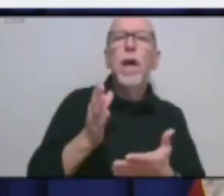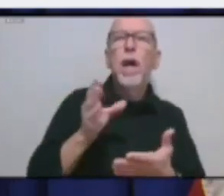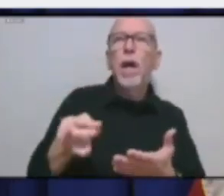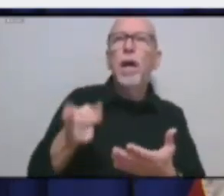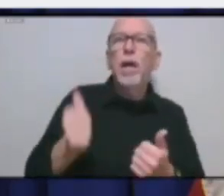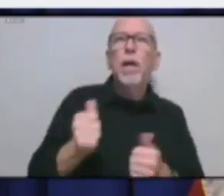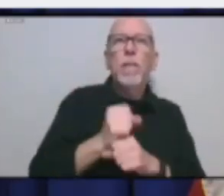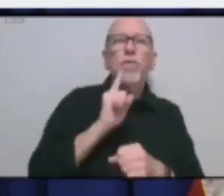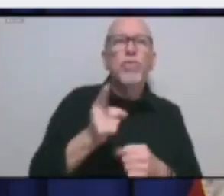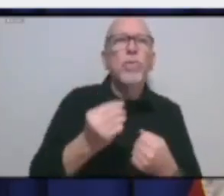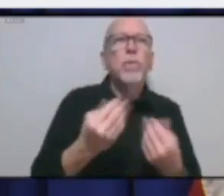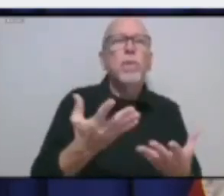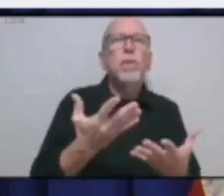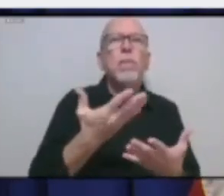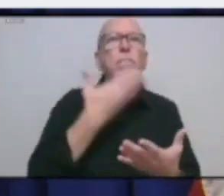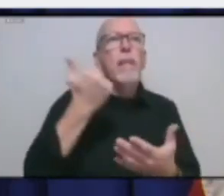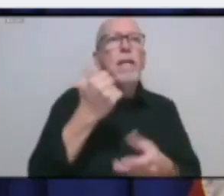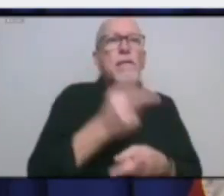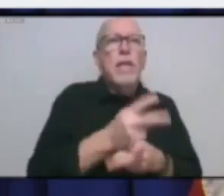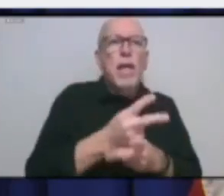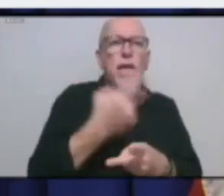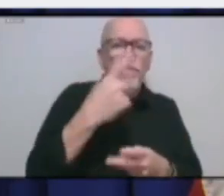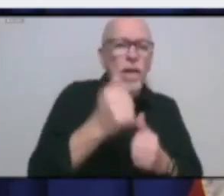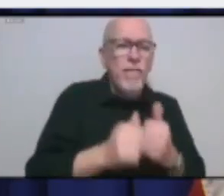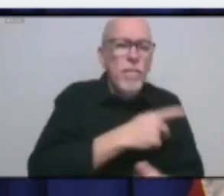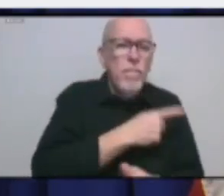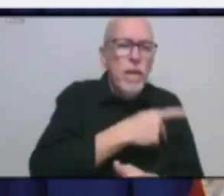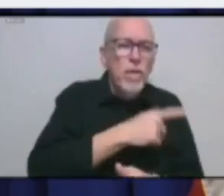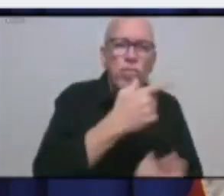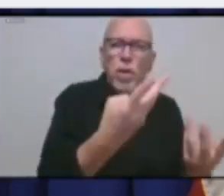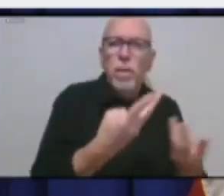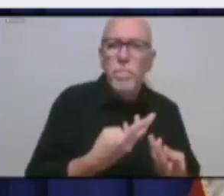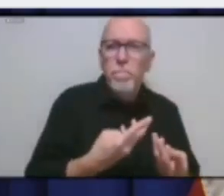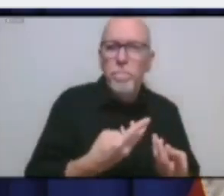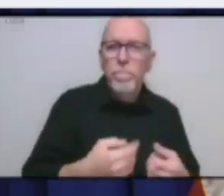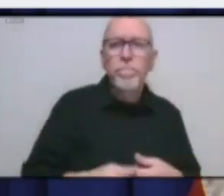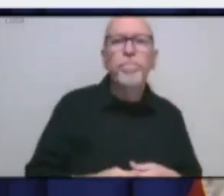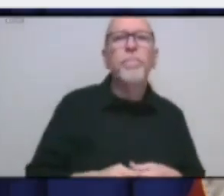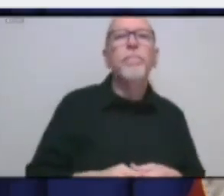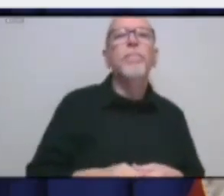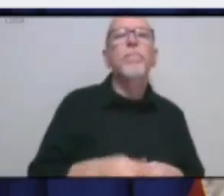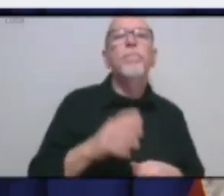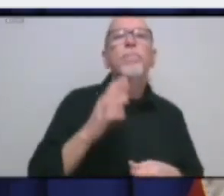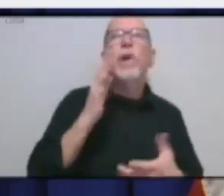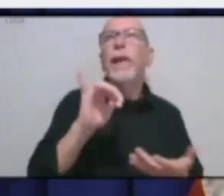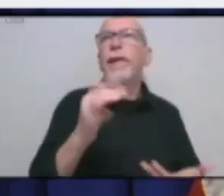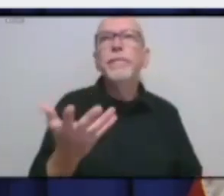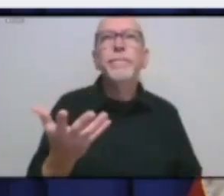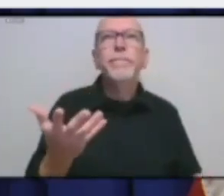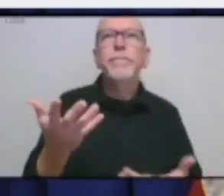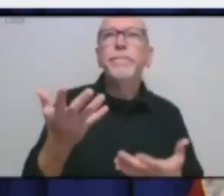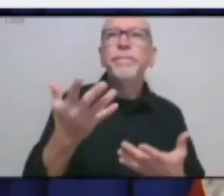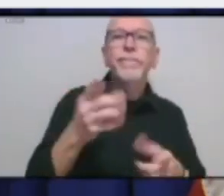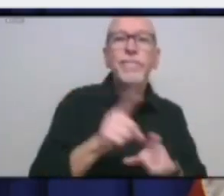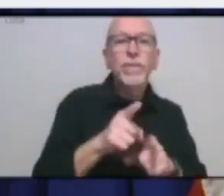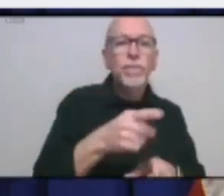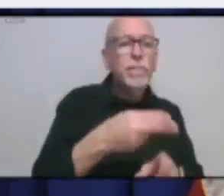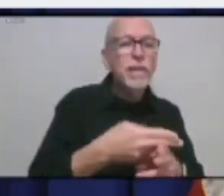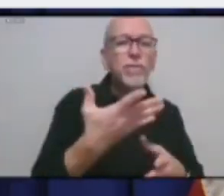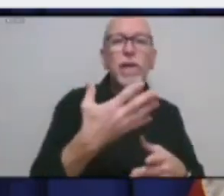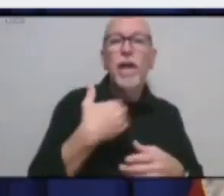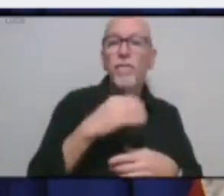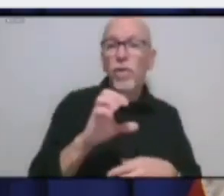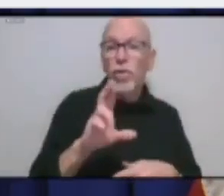give optimal care to every patient that came through their doors. And so those kinds of things like, as you mentioned, Governor, putting a